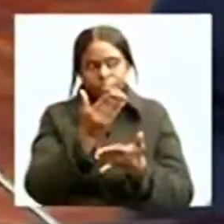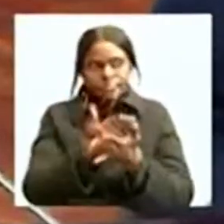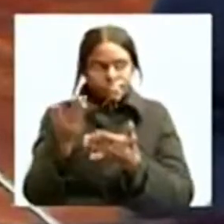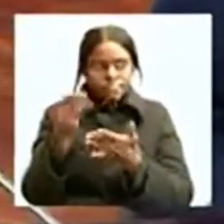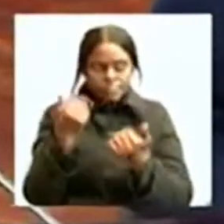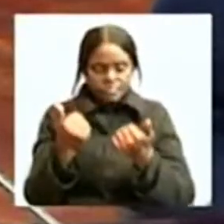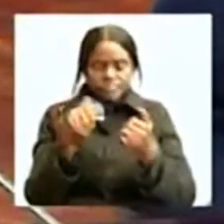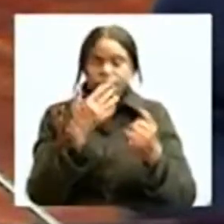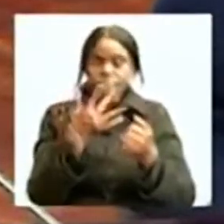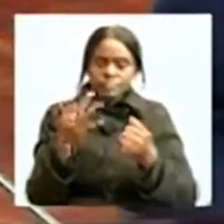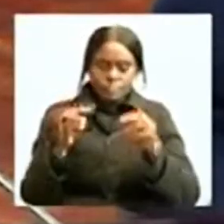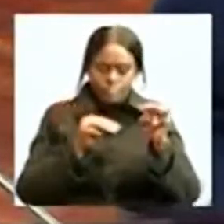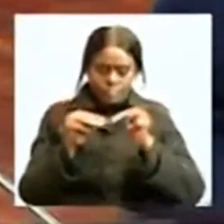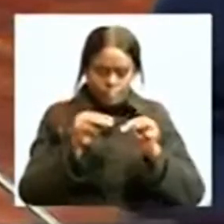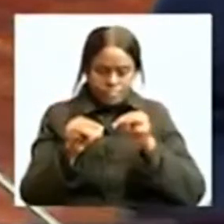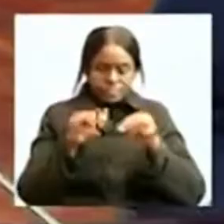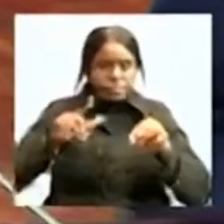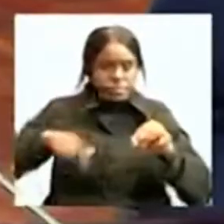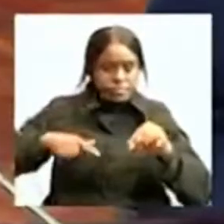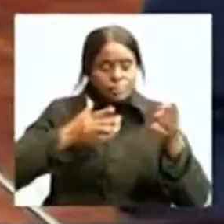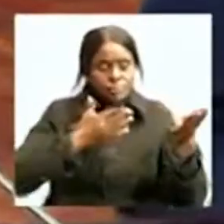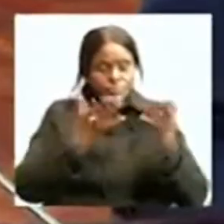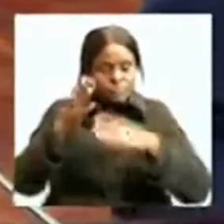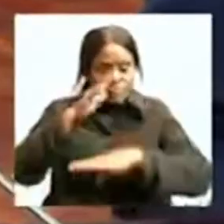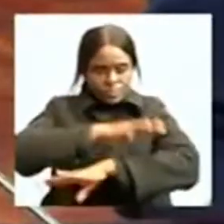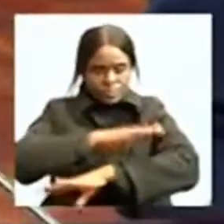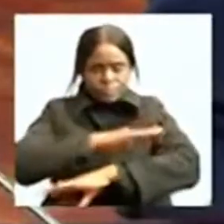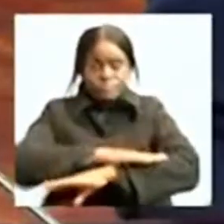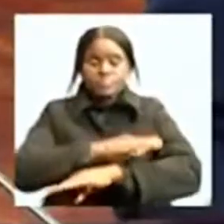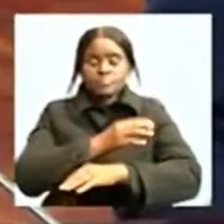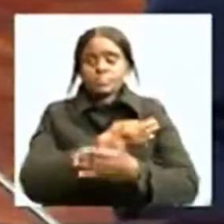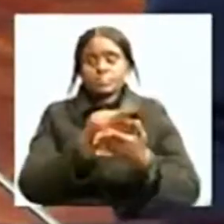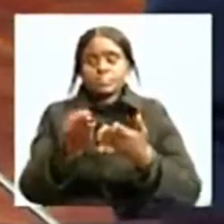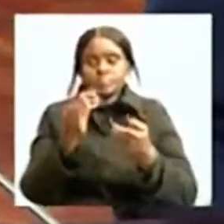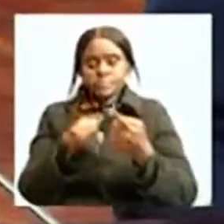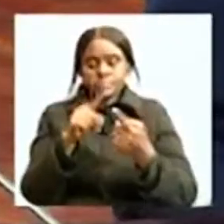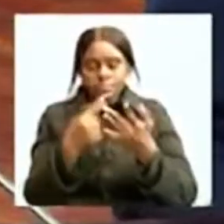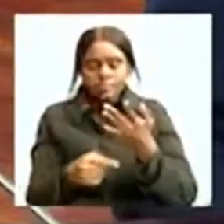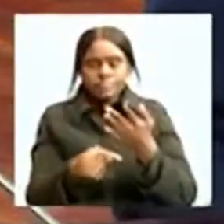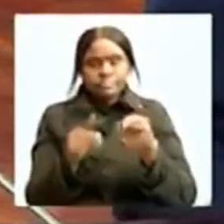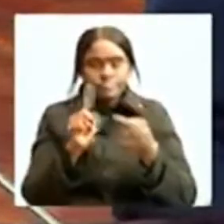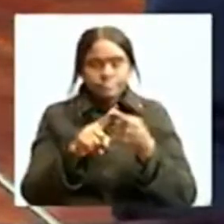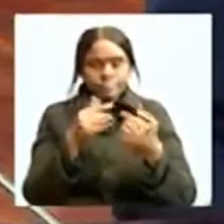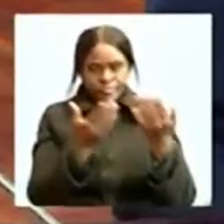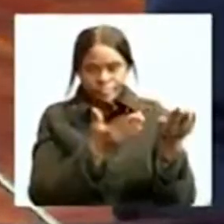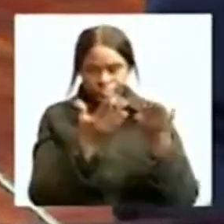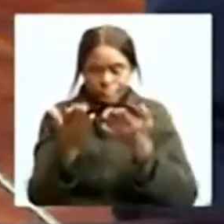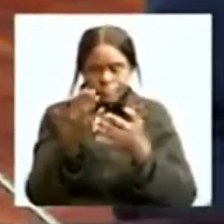asset management. Delayed delivery of desk contractors' failure to meet